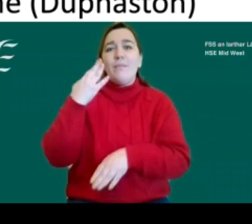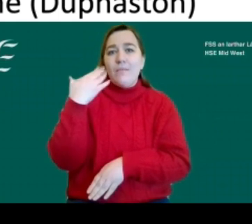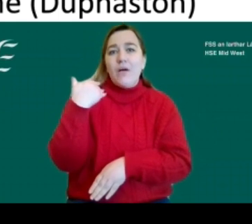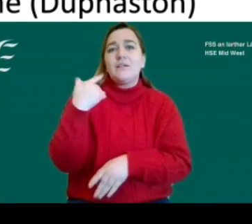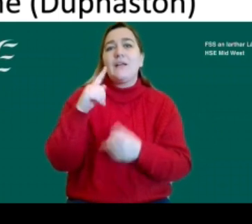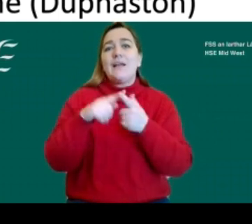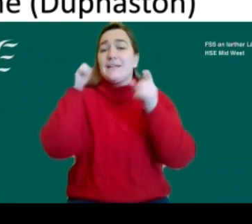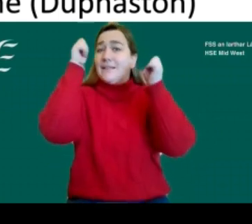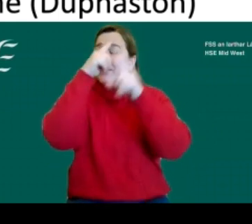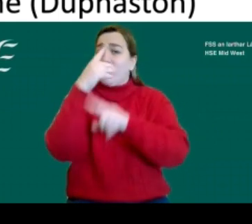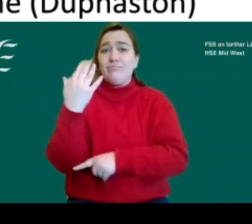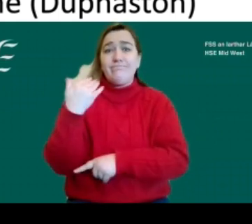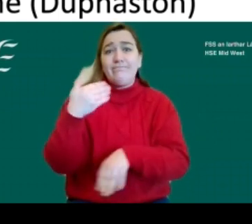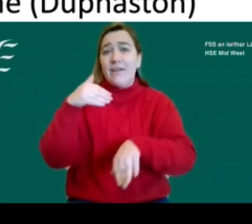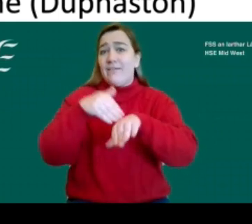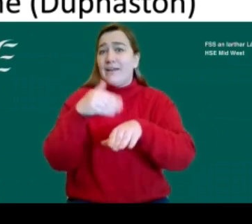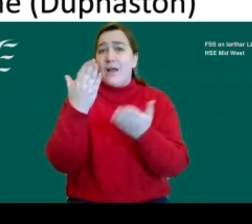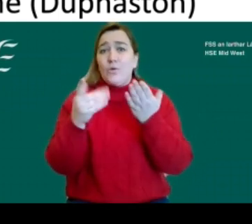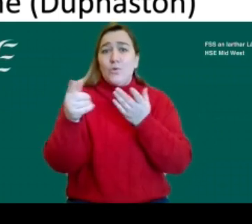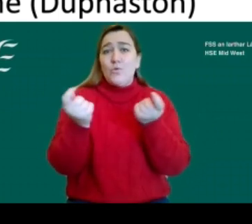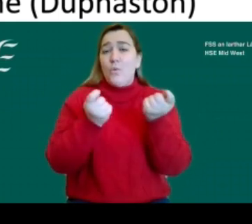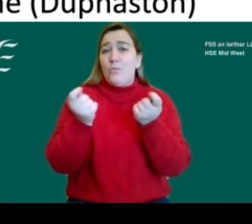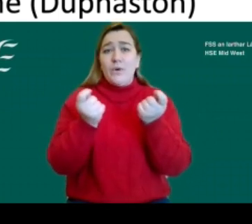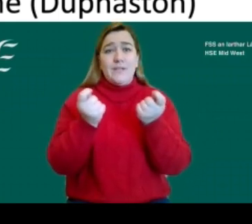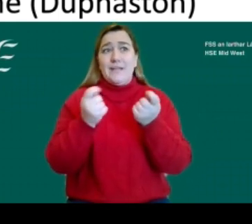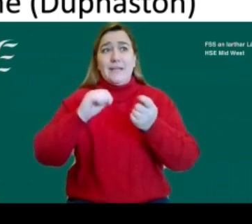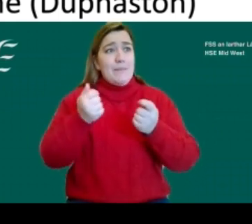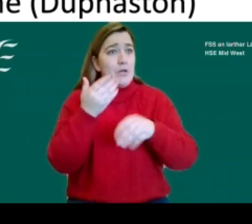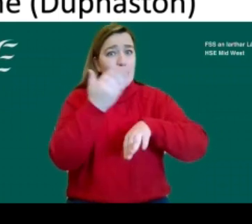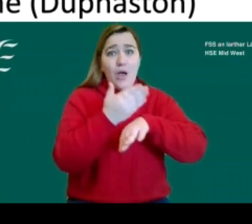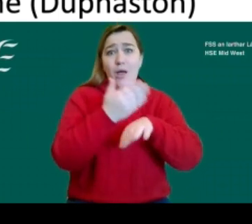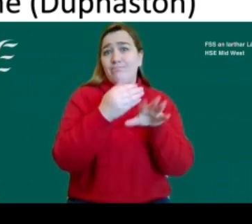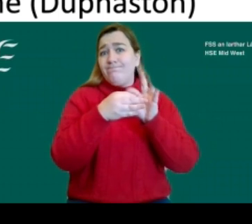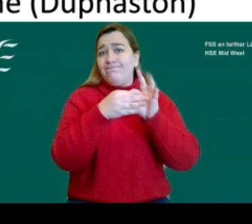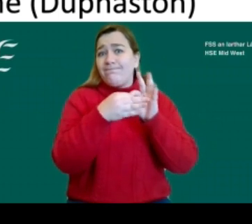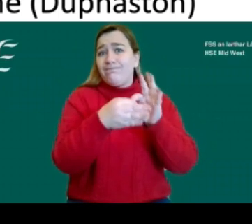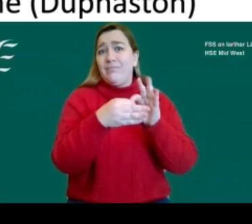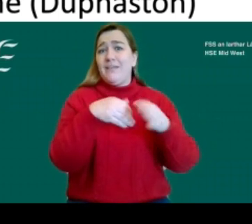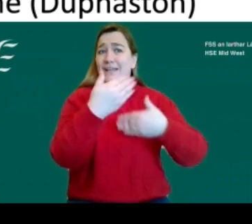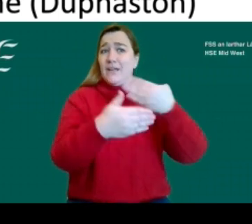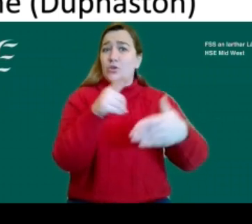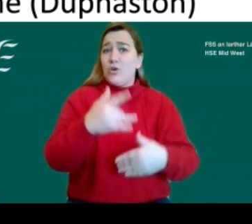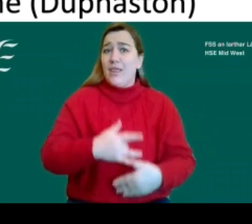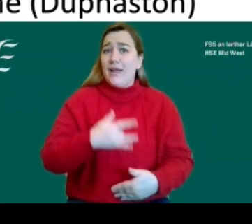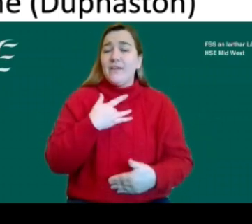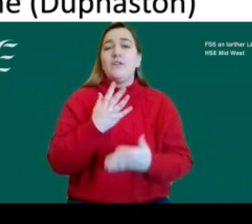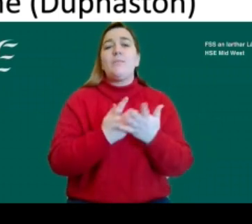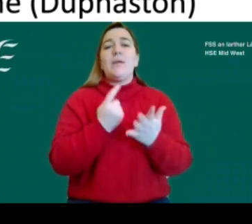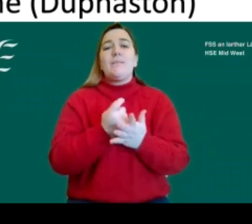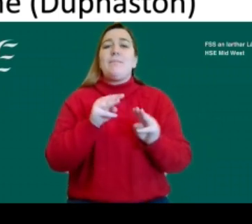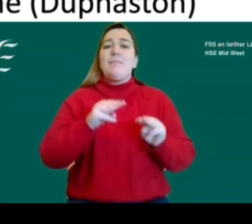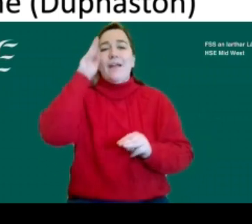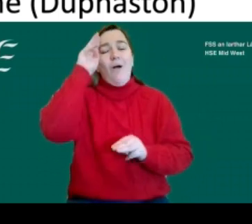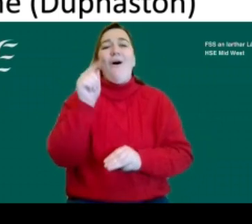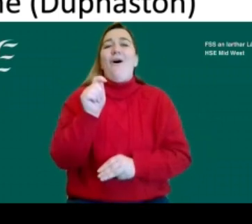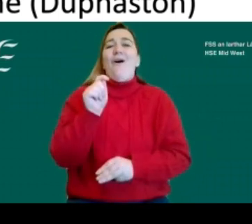also, a difficult menopause is going to affect how you deal with holding down your job and holding down your relationships and getting on with your life. And sometimes people think HRT